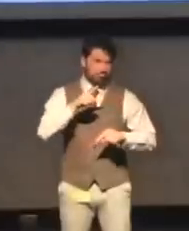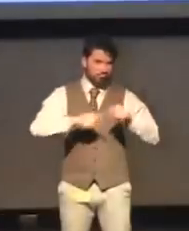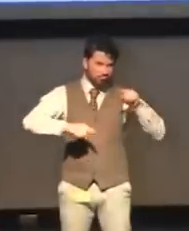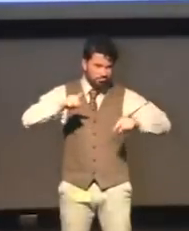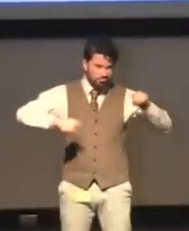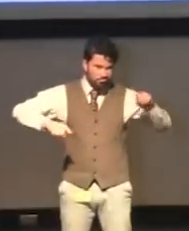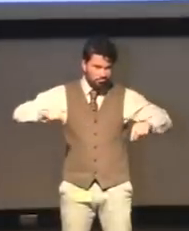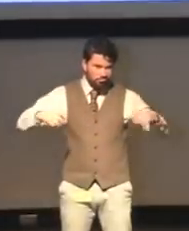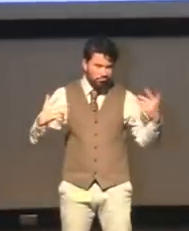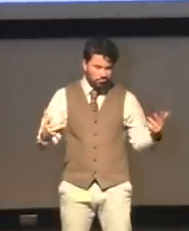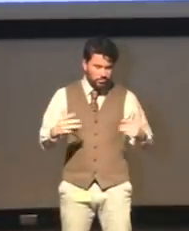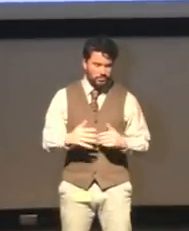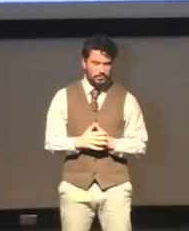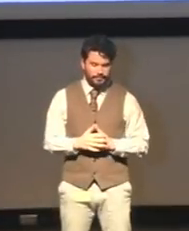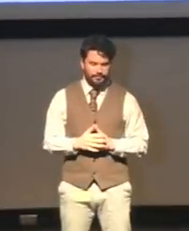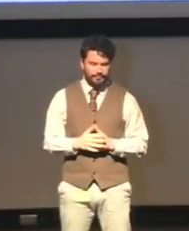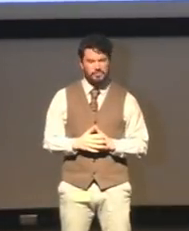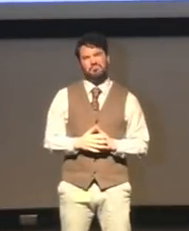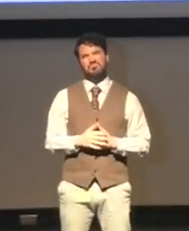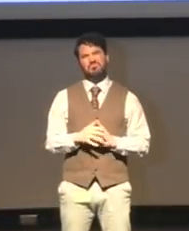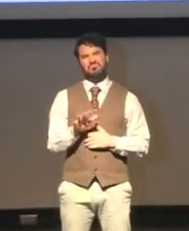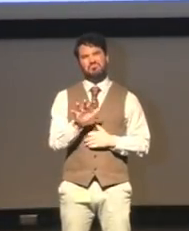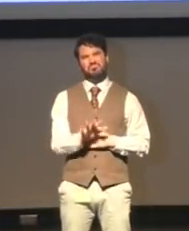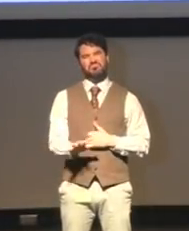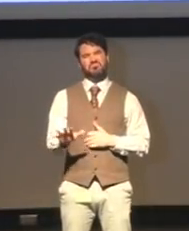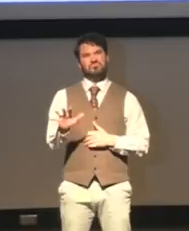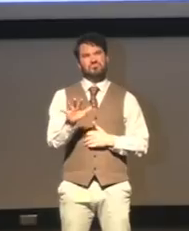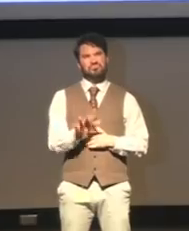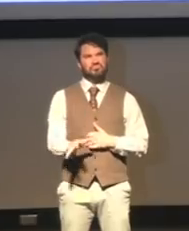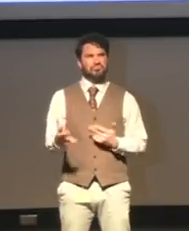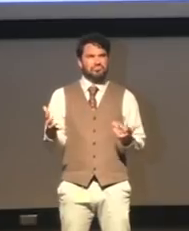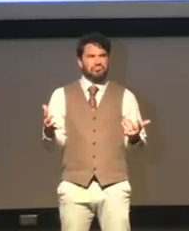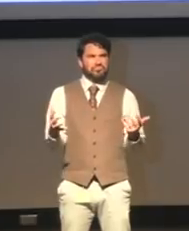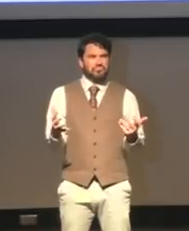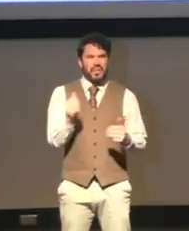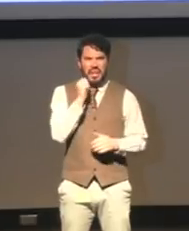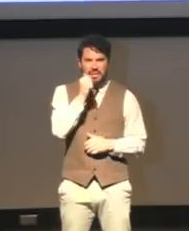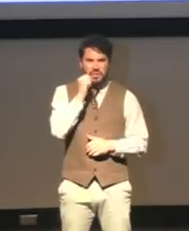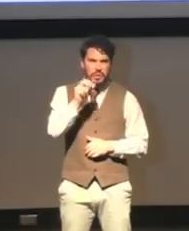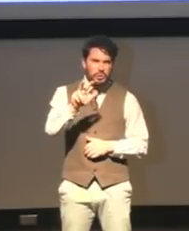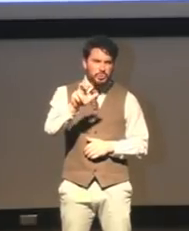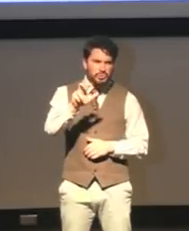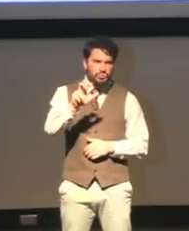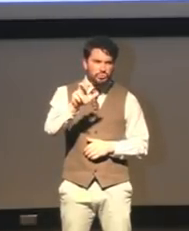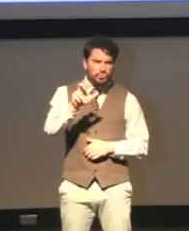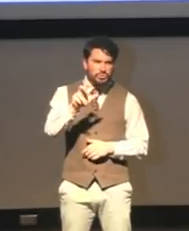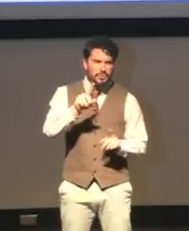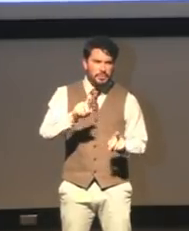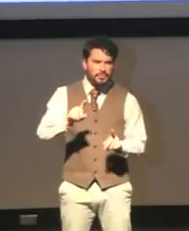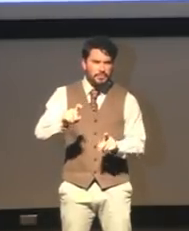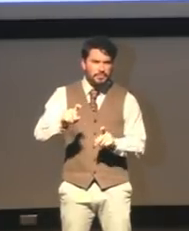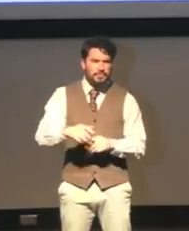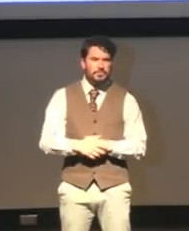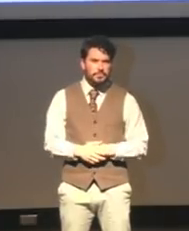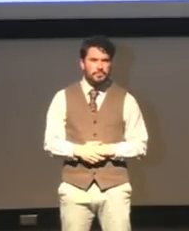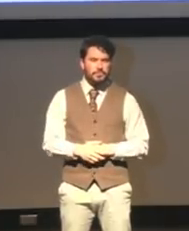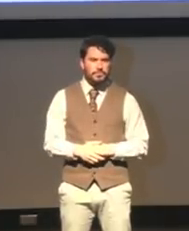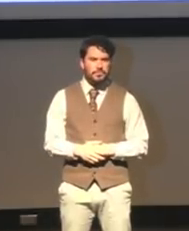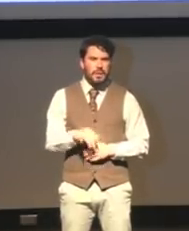time. I would say that on average, we're probably testing about 300 patients a day in the recent time